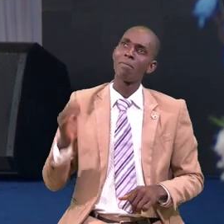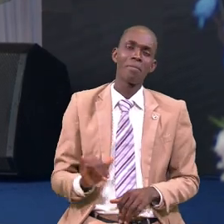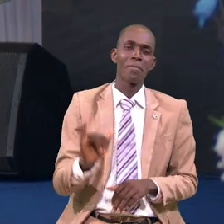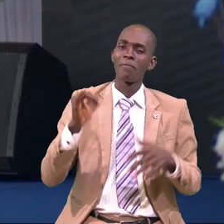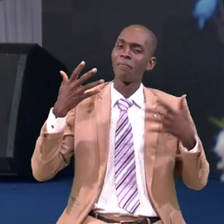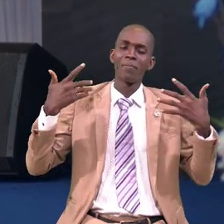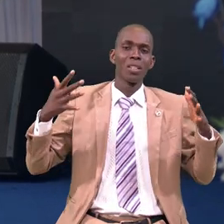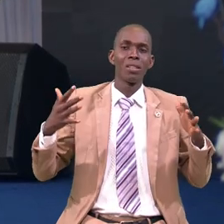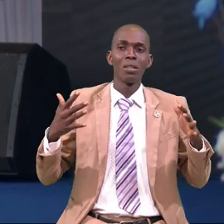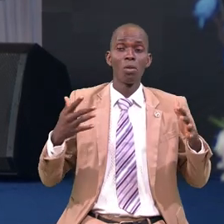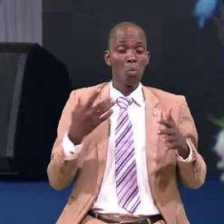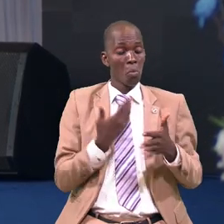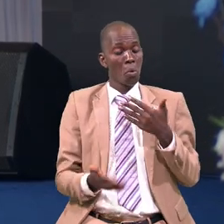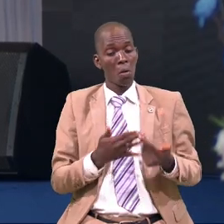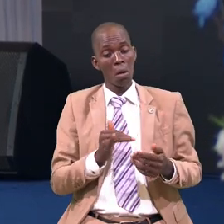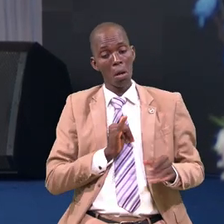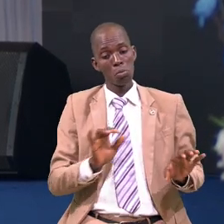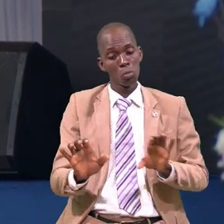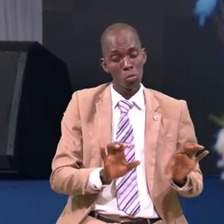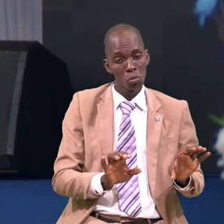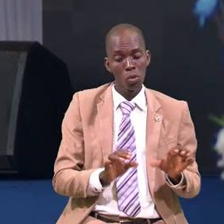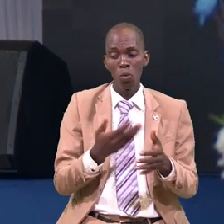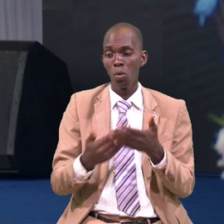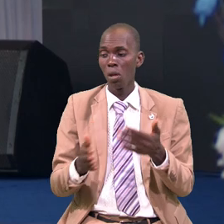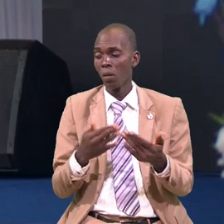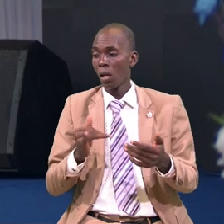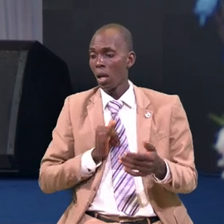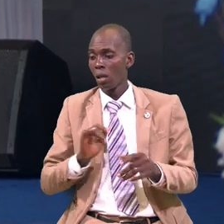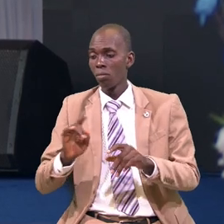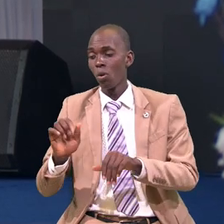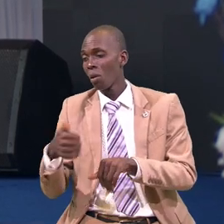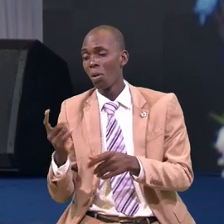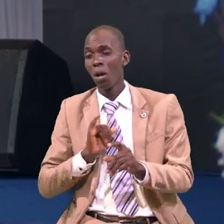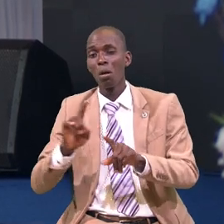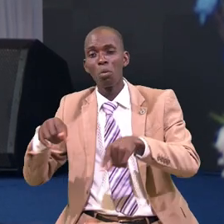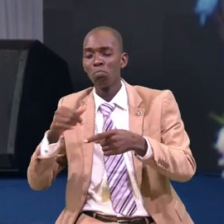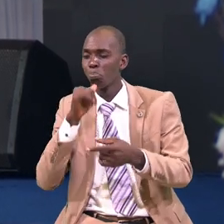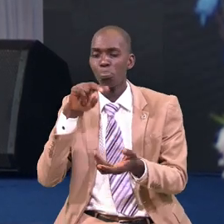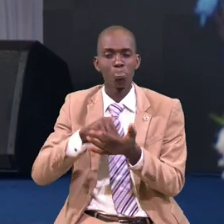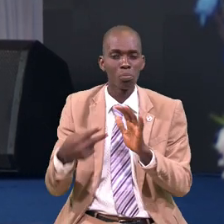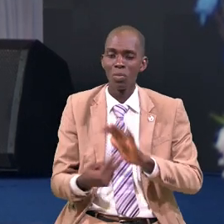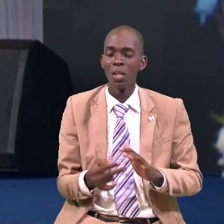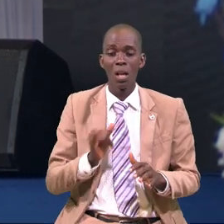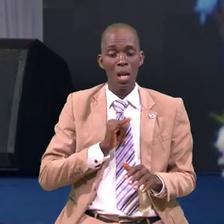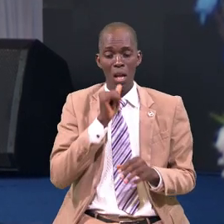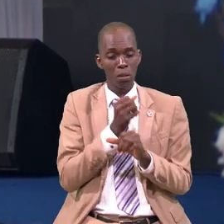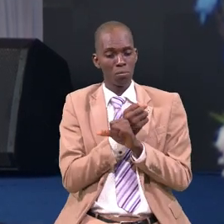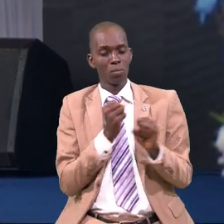Whatever I do, wherever I go, I'm still a child of God. A backslider should not pray that way.